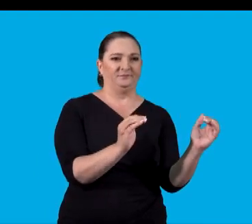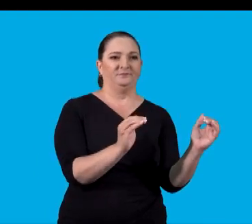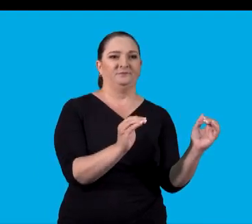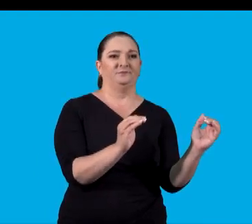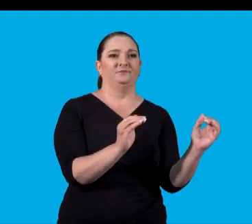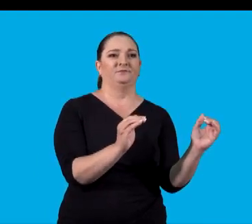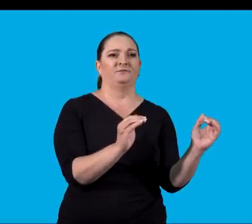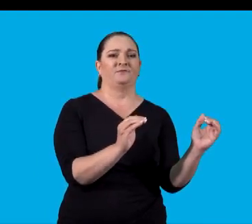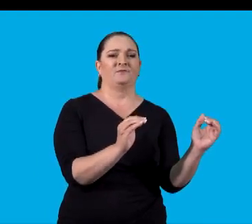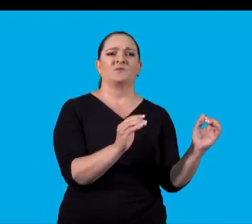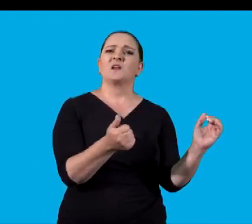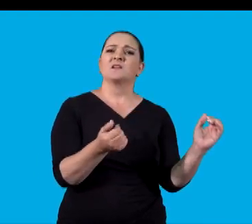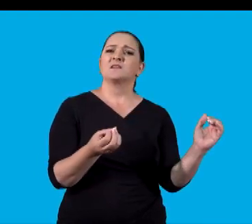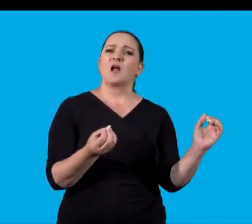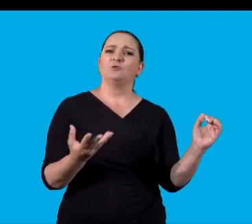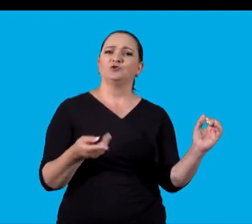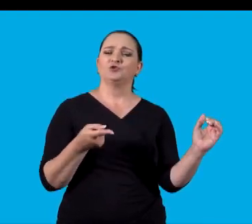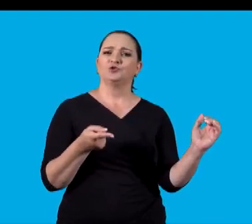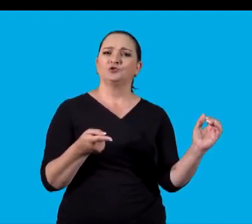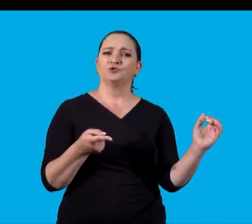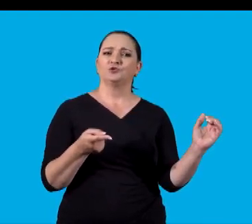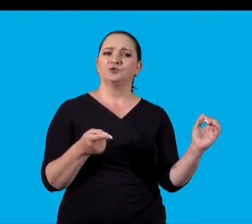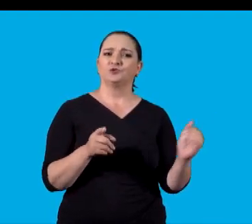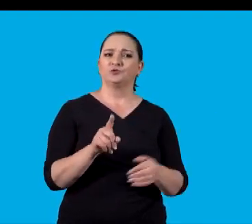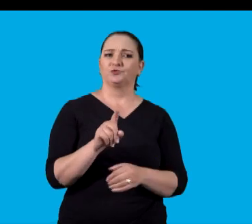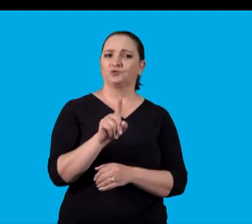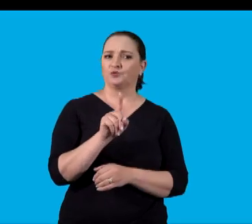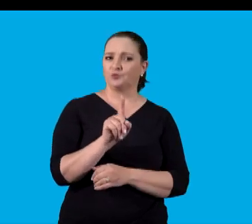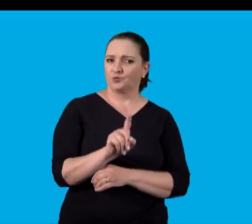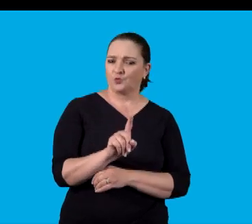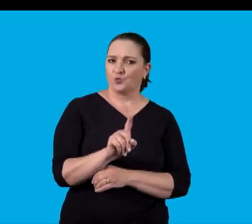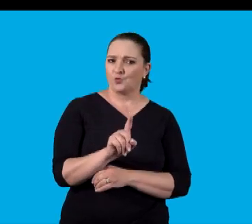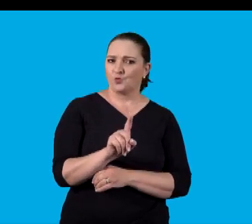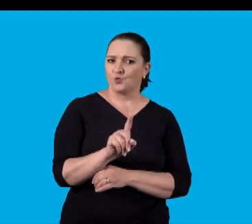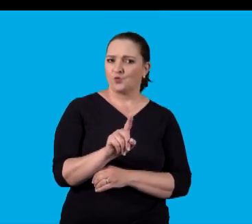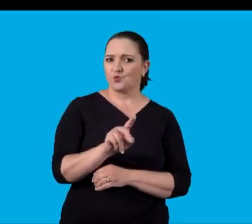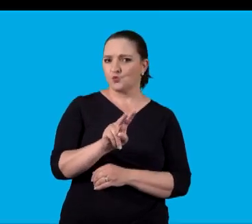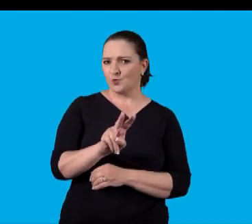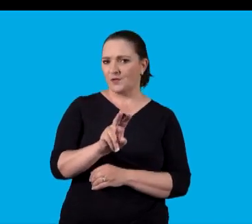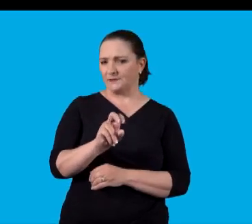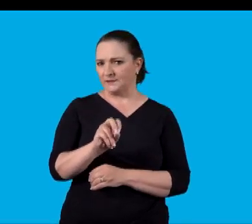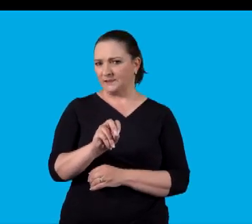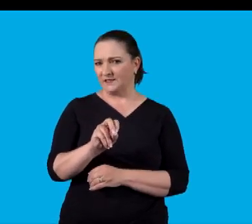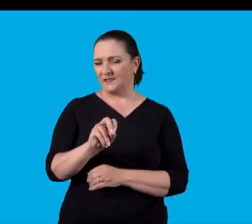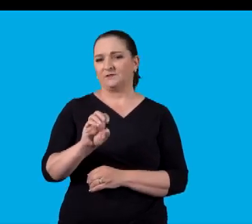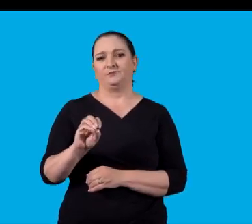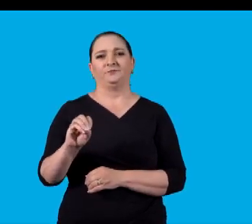2,080,000, and then on the calculators, how much do we get? Then we get